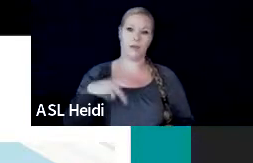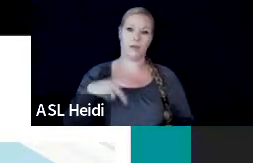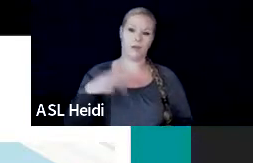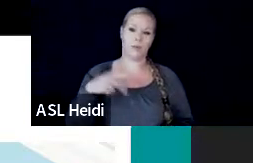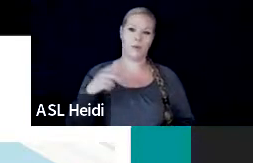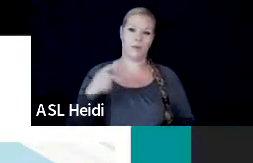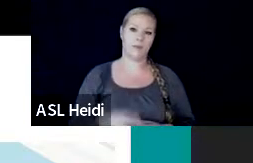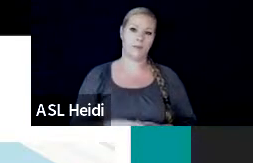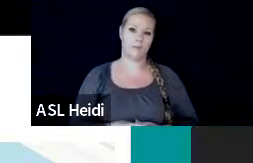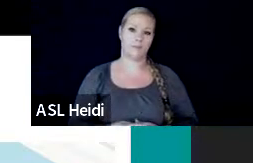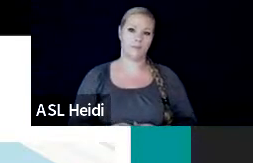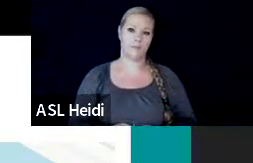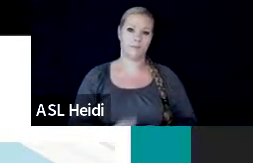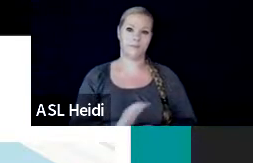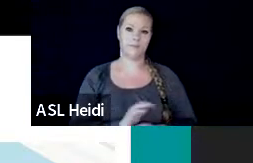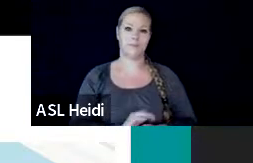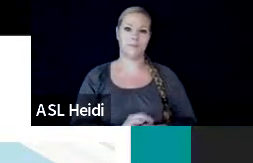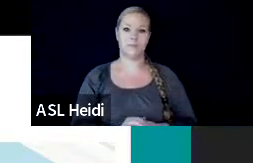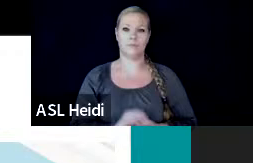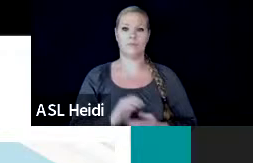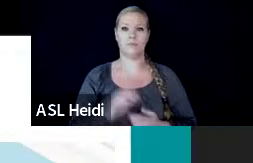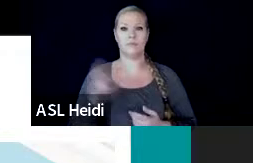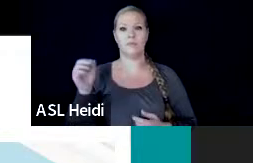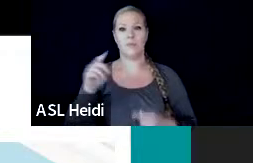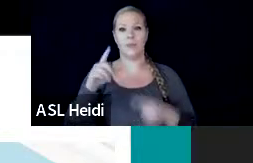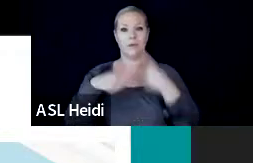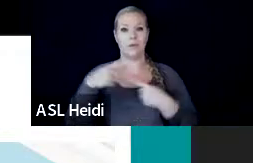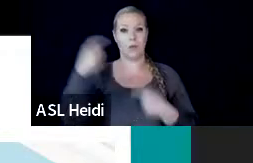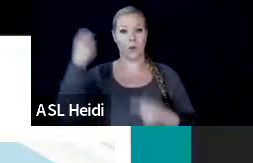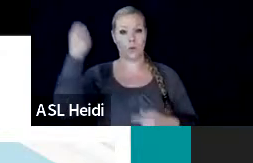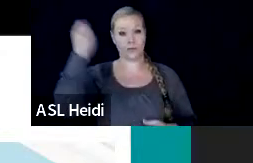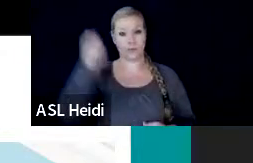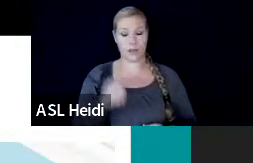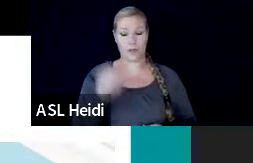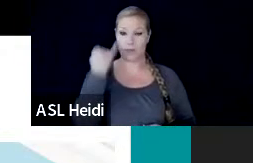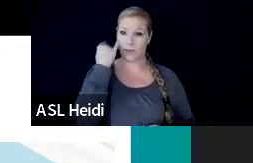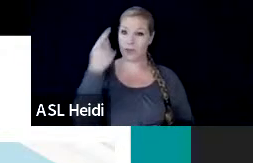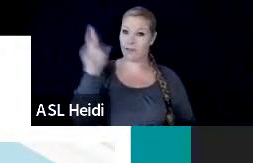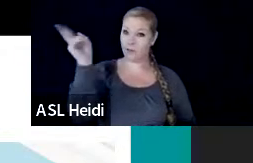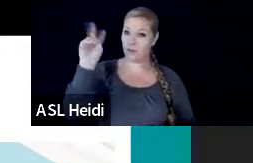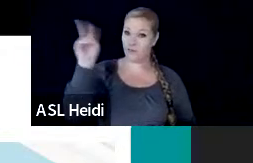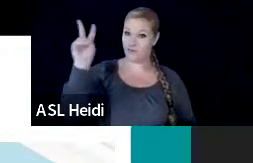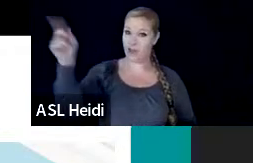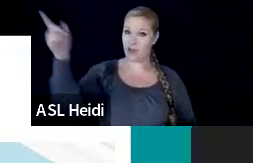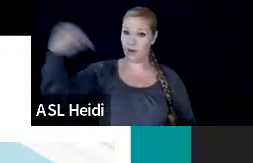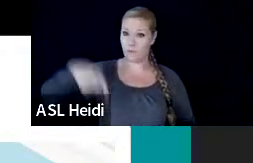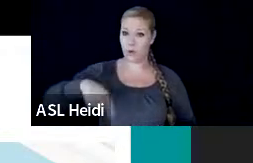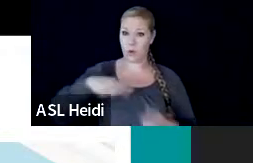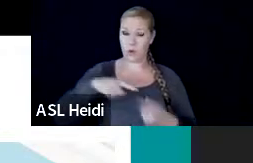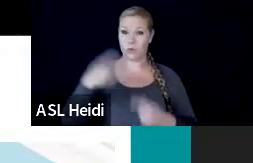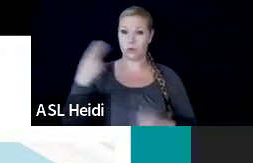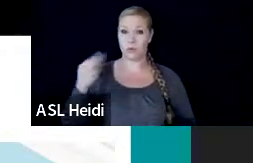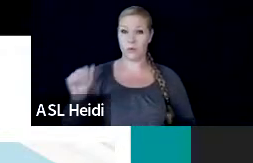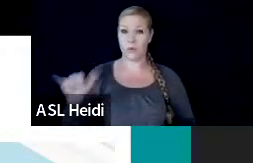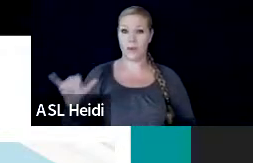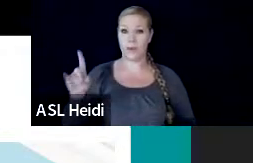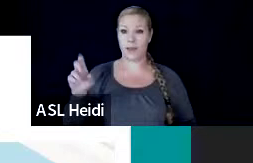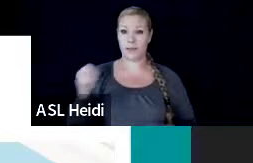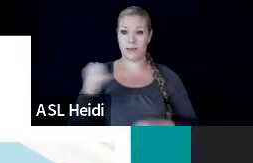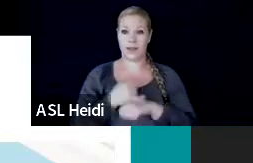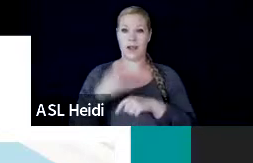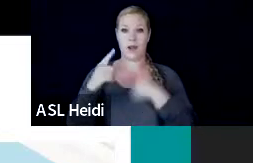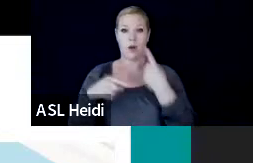Because of, well, let's see, I'll go southbound. How do you get from Washington to Hayden Island? Coming along Main